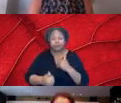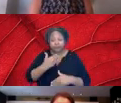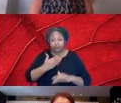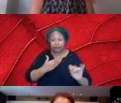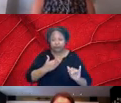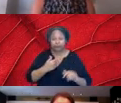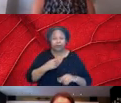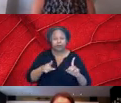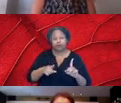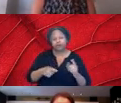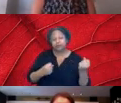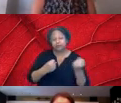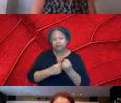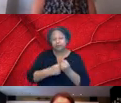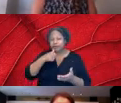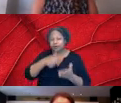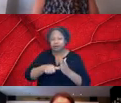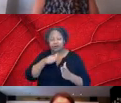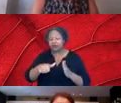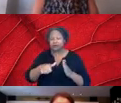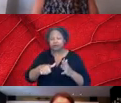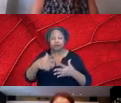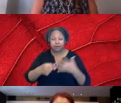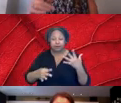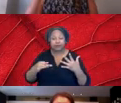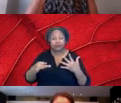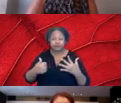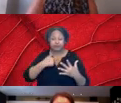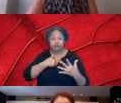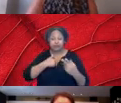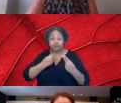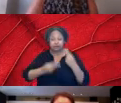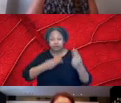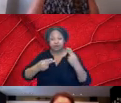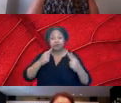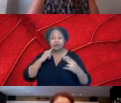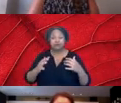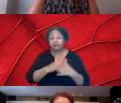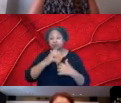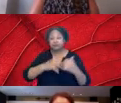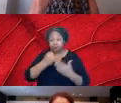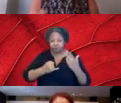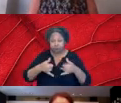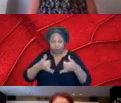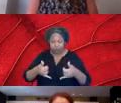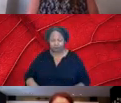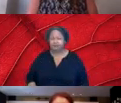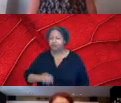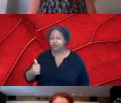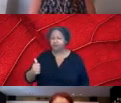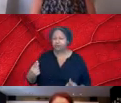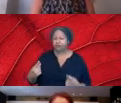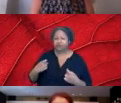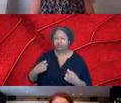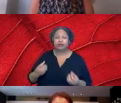letters are not optional if you are self-nominating for the Indigenous Artist Award. One other question that we get a lot with this is how many